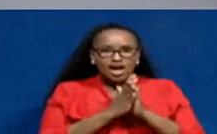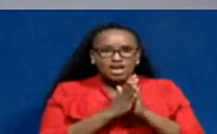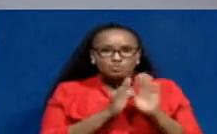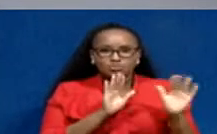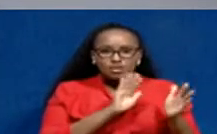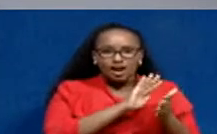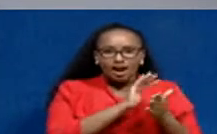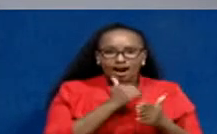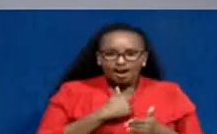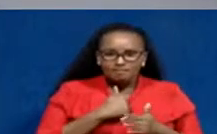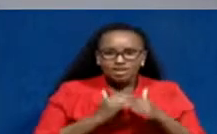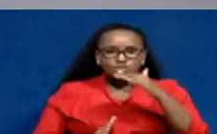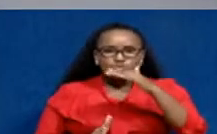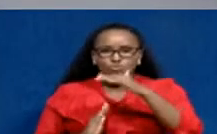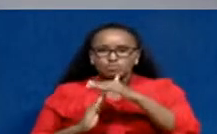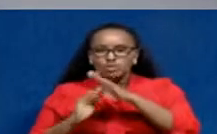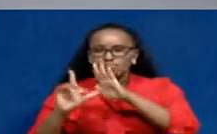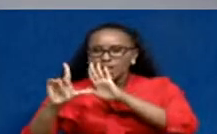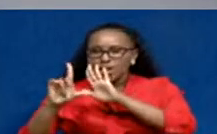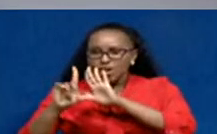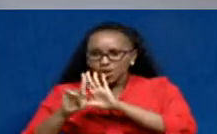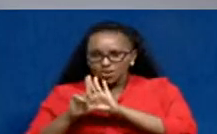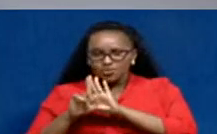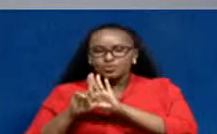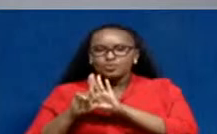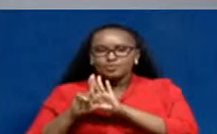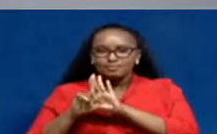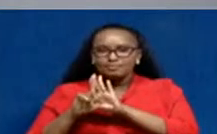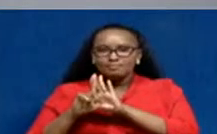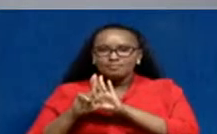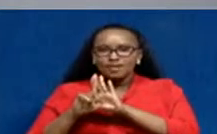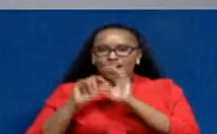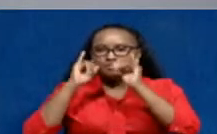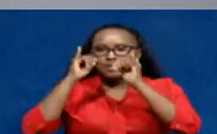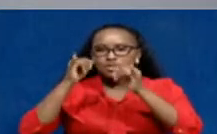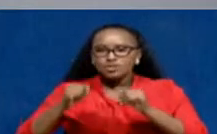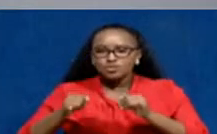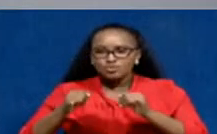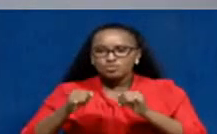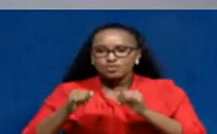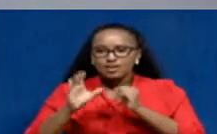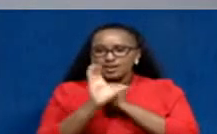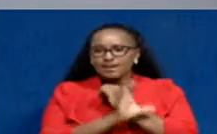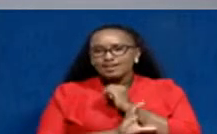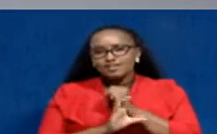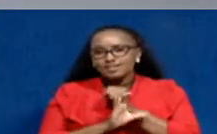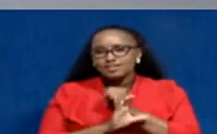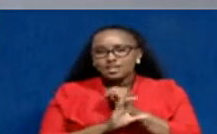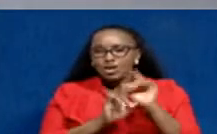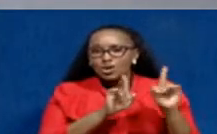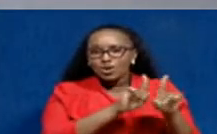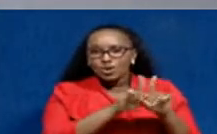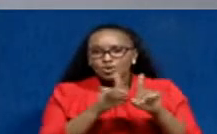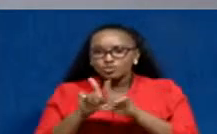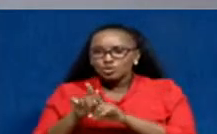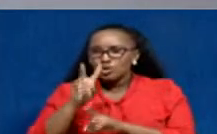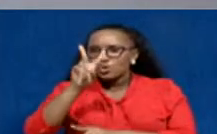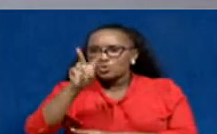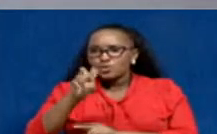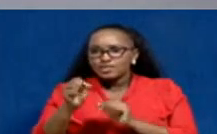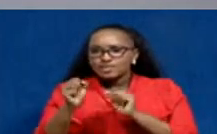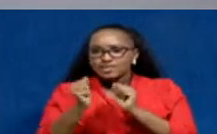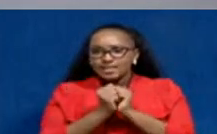our supreme law to the aspirations of a new republic. And in August of